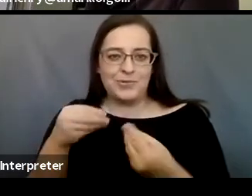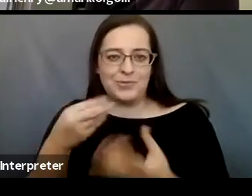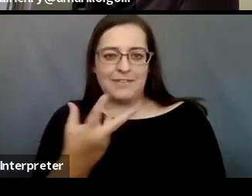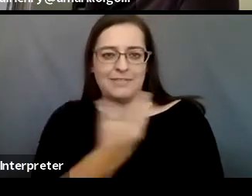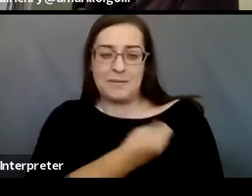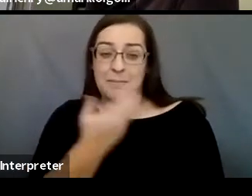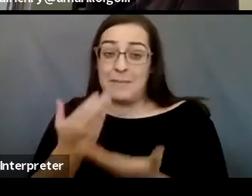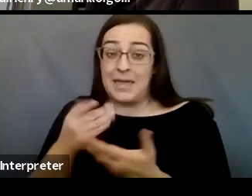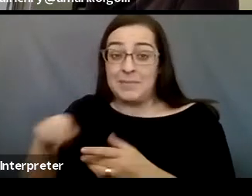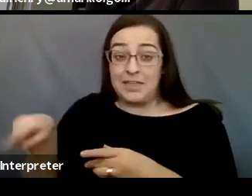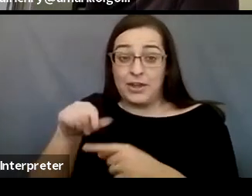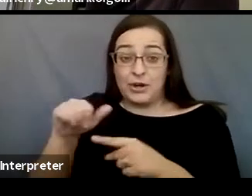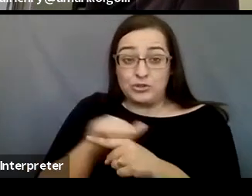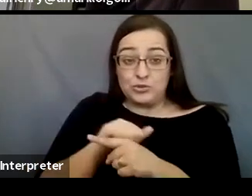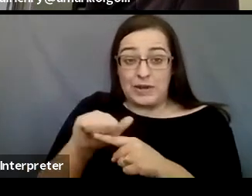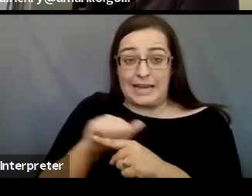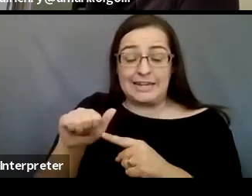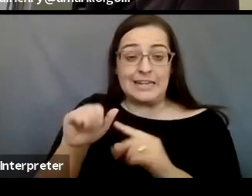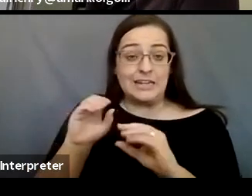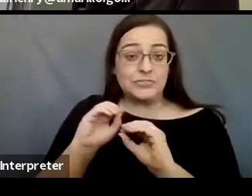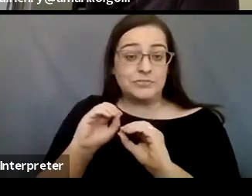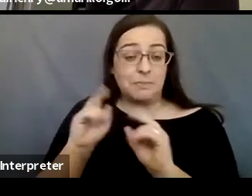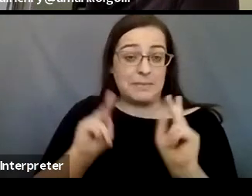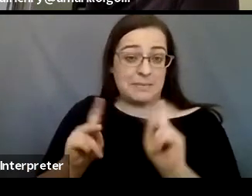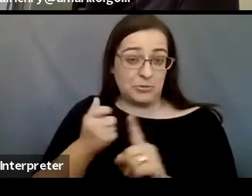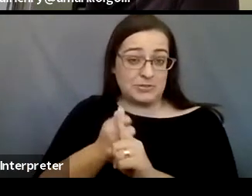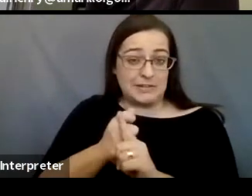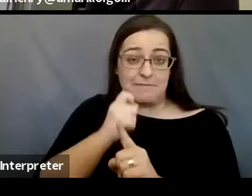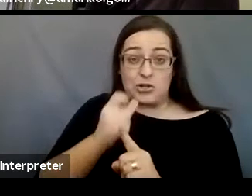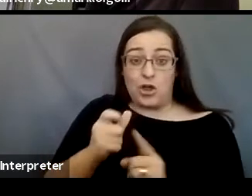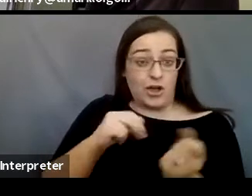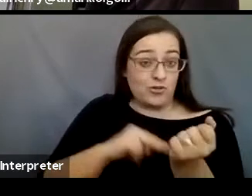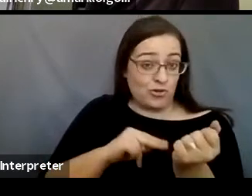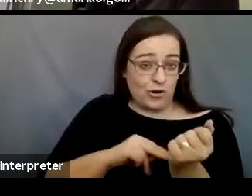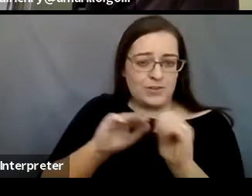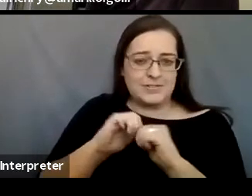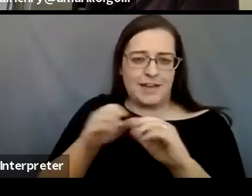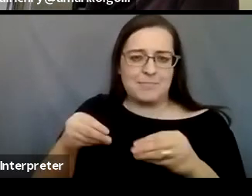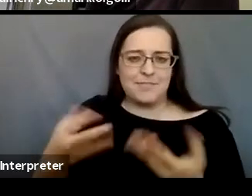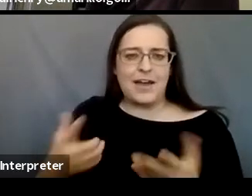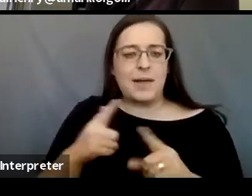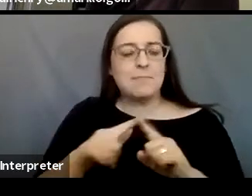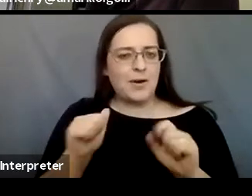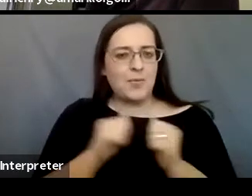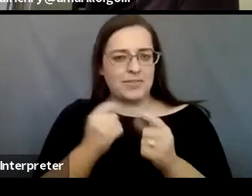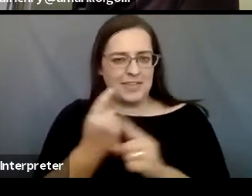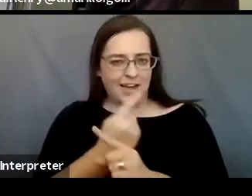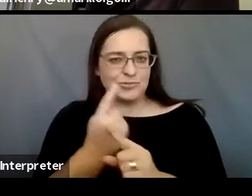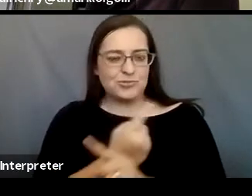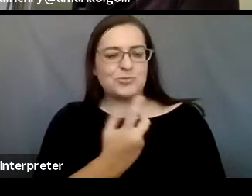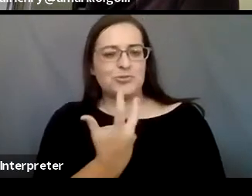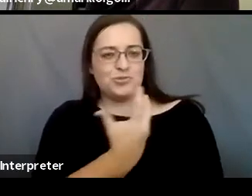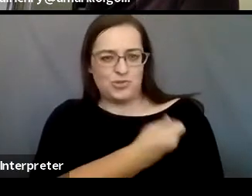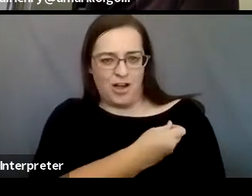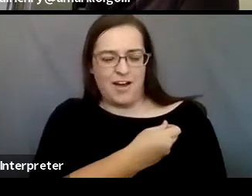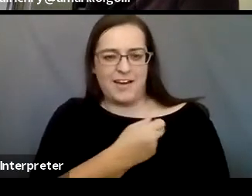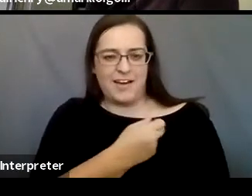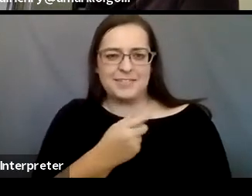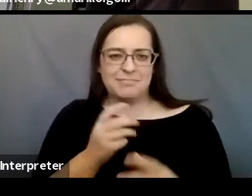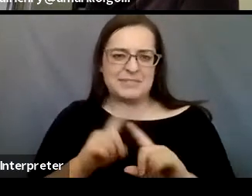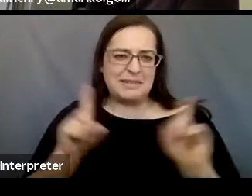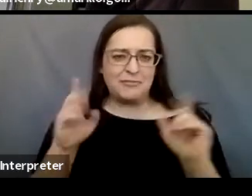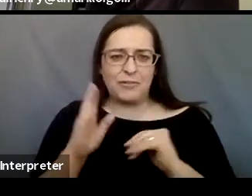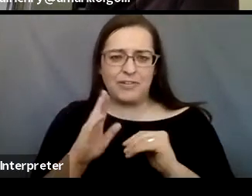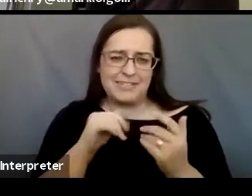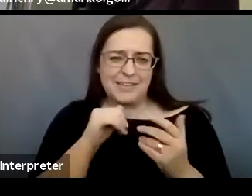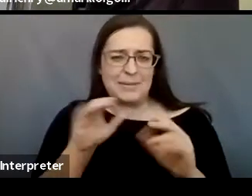train non-nursing people on how to give immunizations, but in terms of the actual administration of this vaccine, it's no different than the